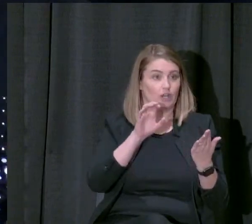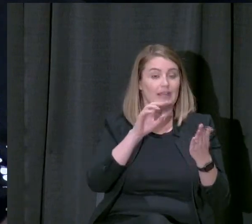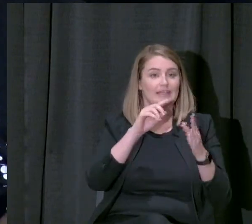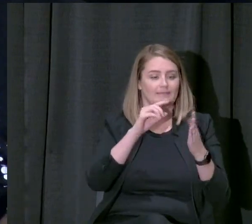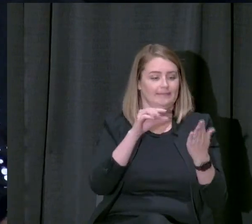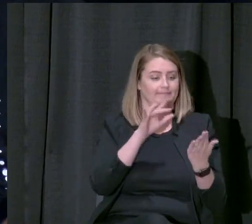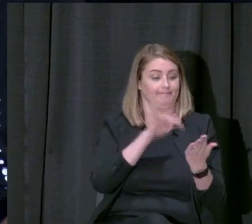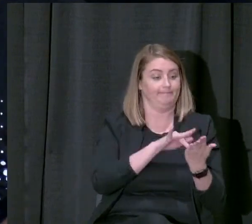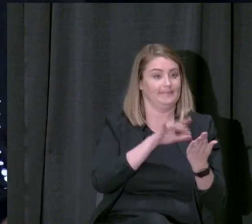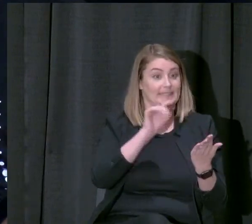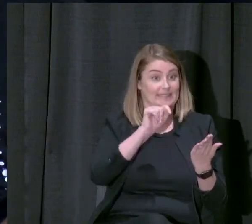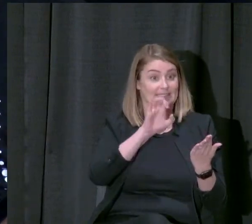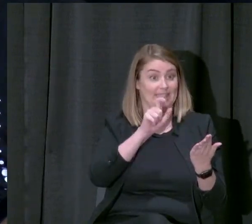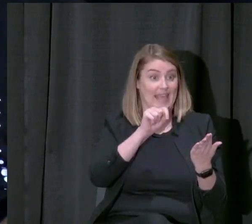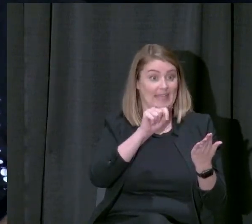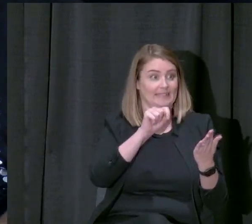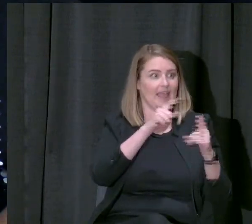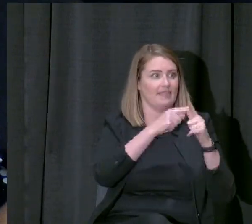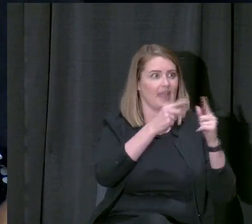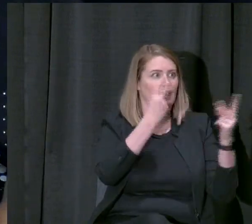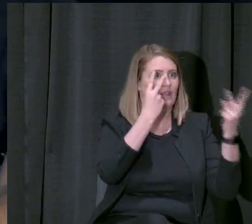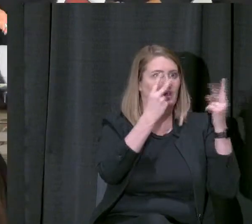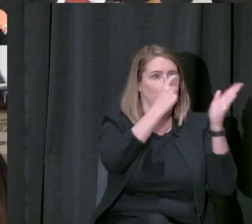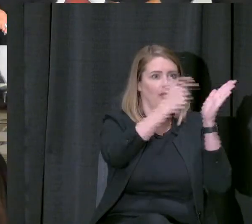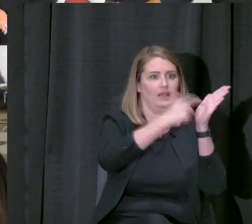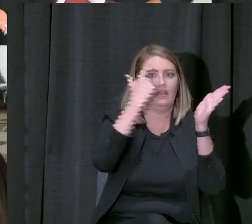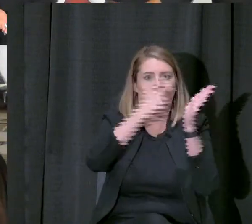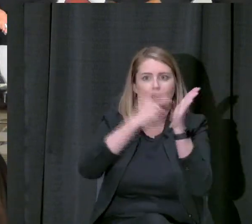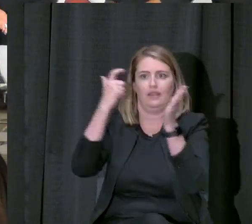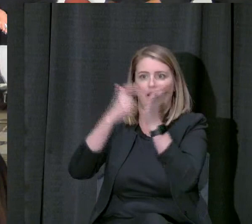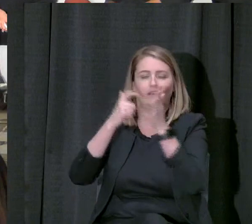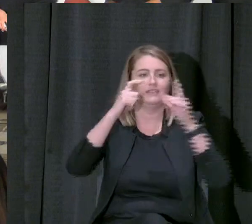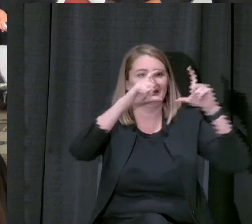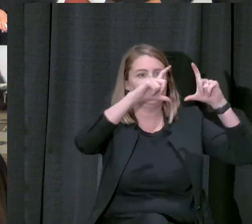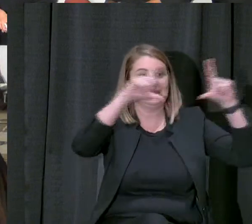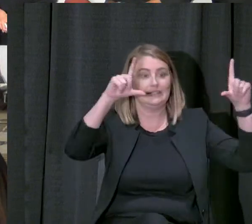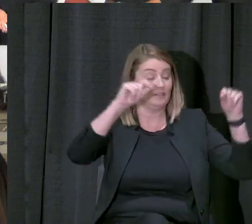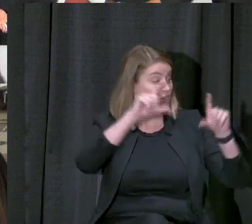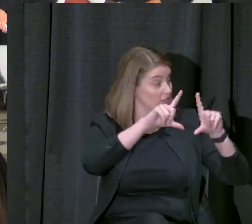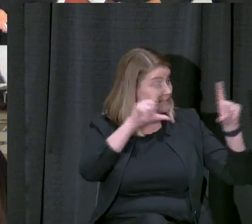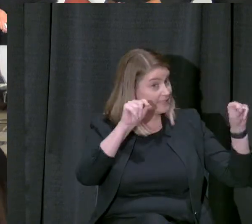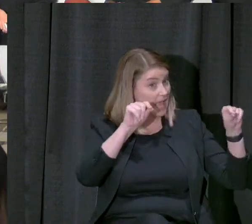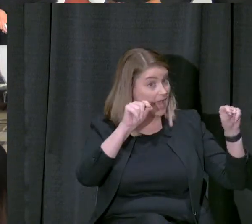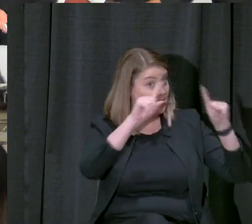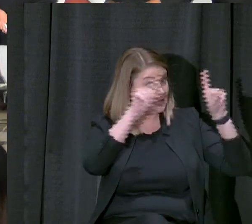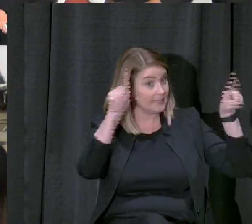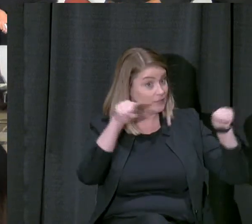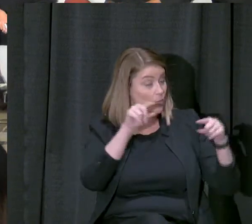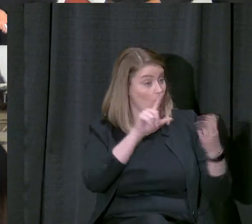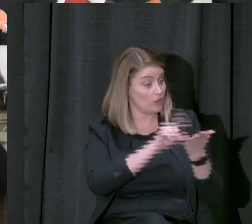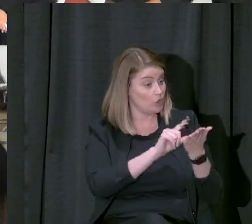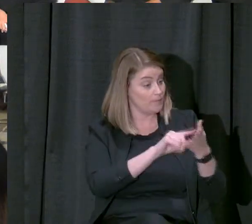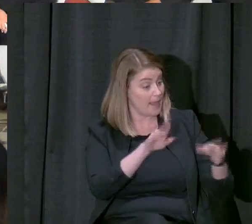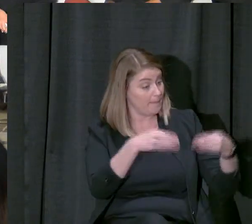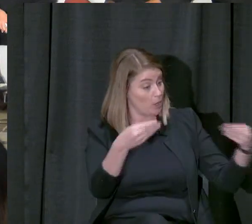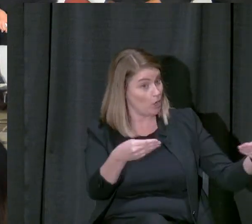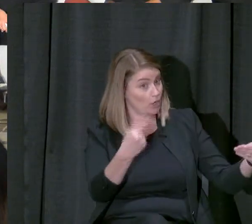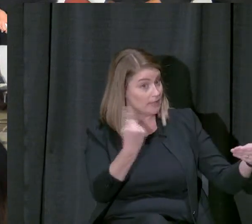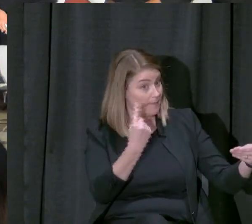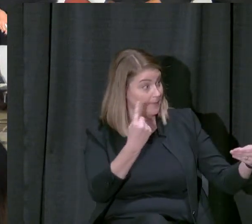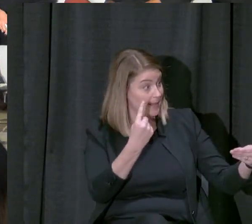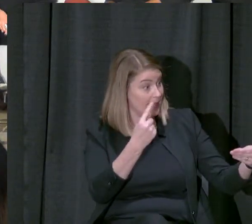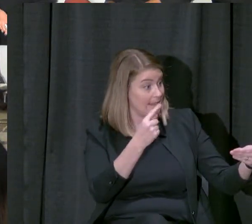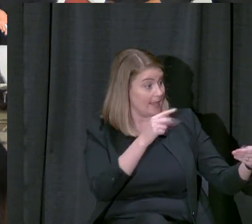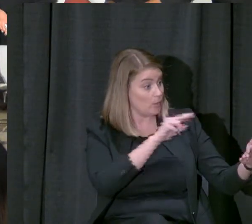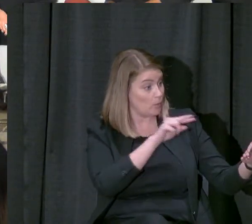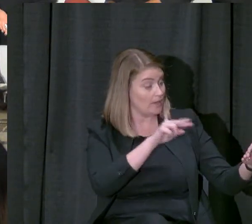start speaking them out instantly. So signs that I might be reading, or a publication, or I'm looking at a newspaper on a stand or something along that line.